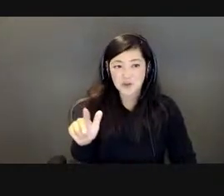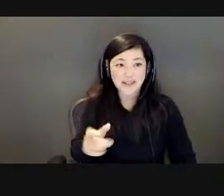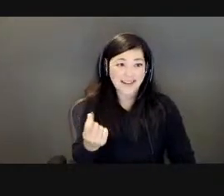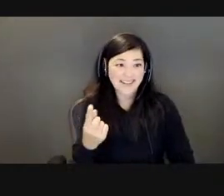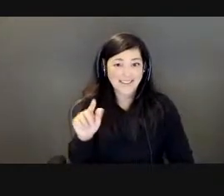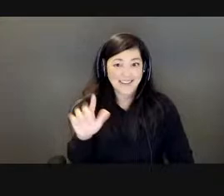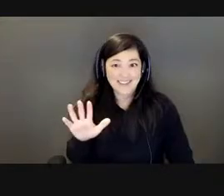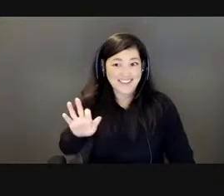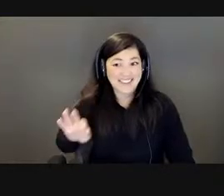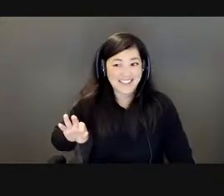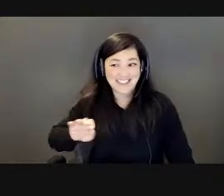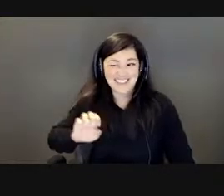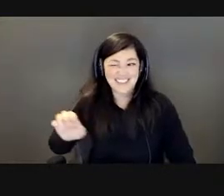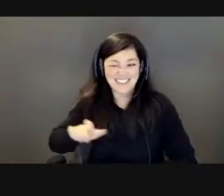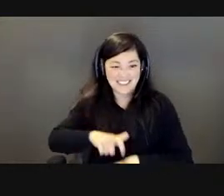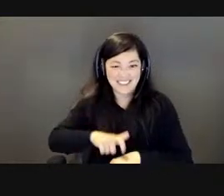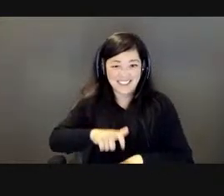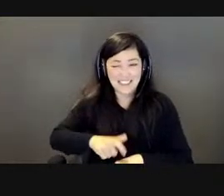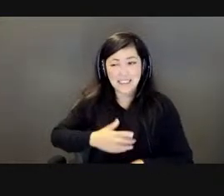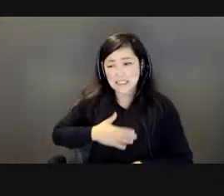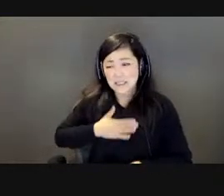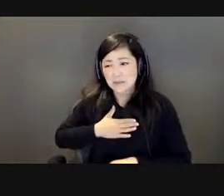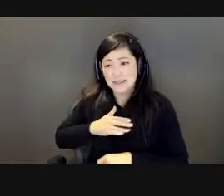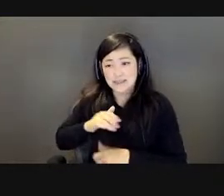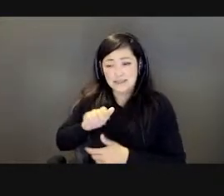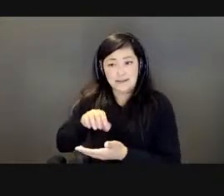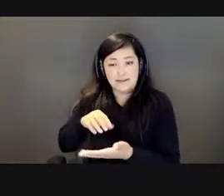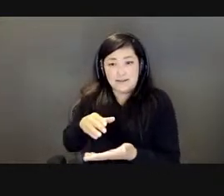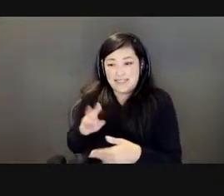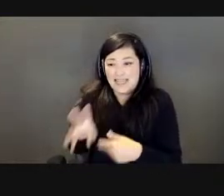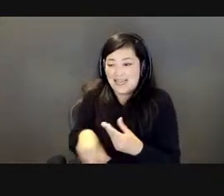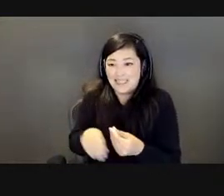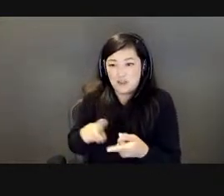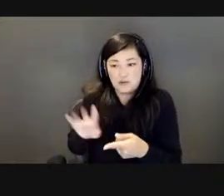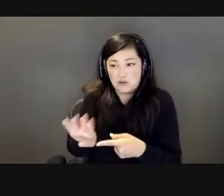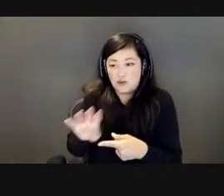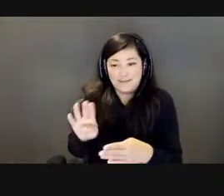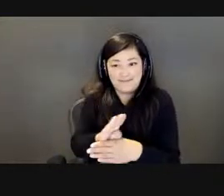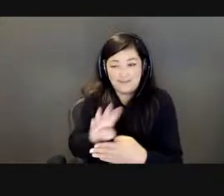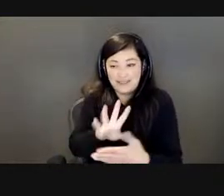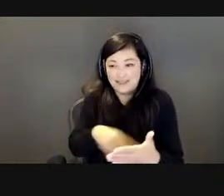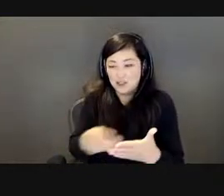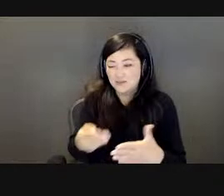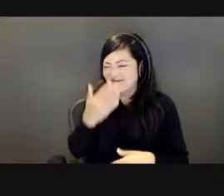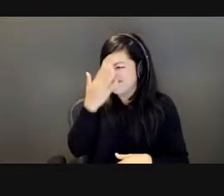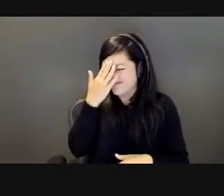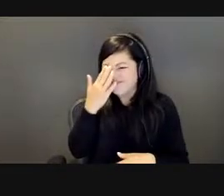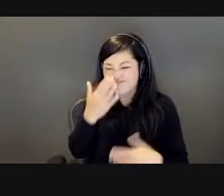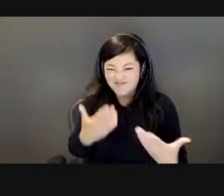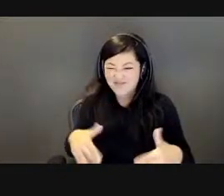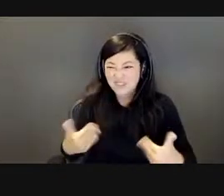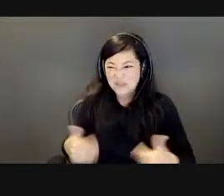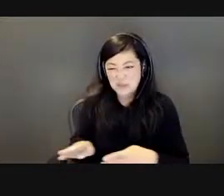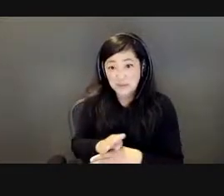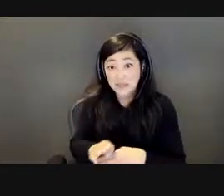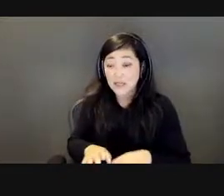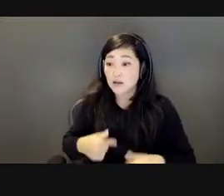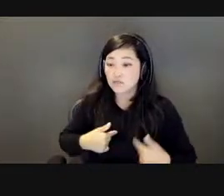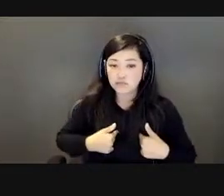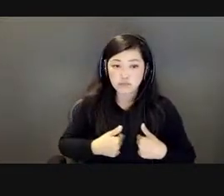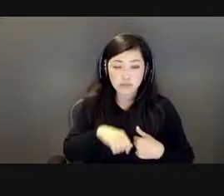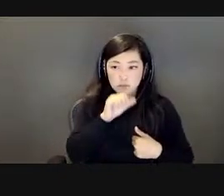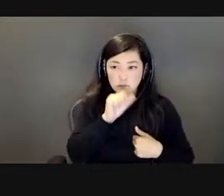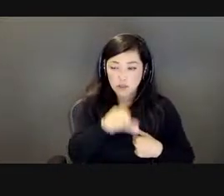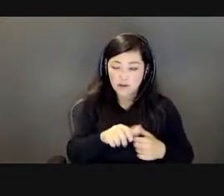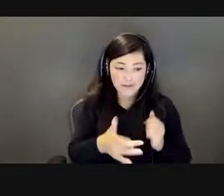please schedule some time in your calendar, because while I'm very impressed with the skills, experience, knowledge, lived experience that was part of